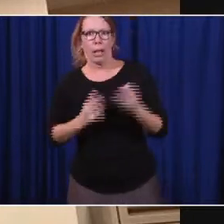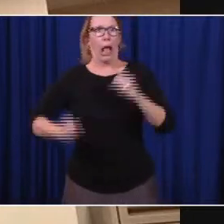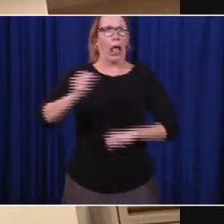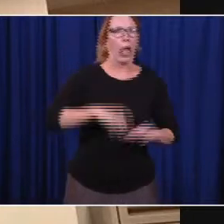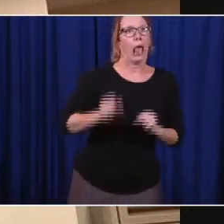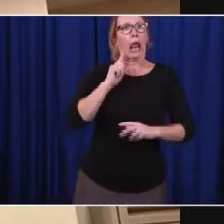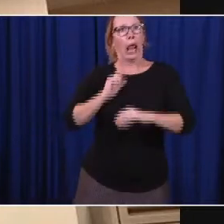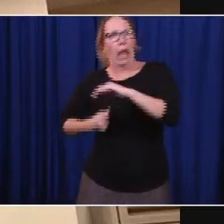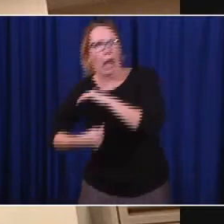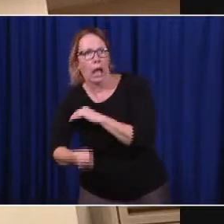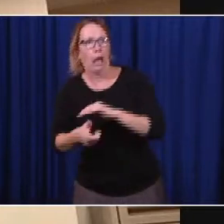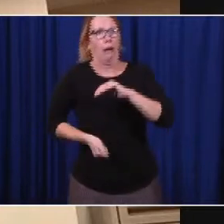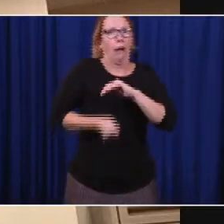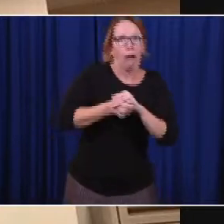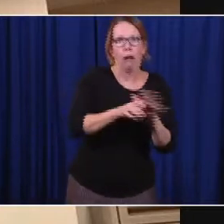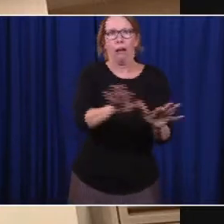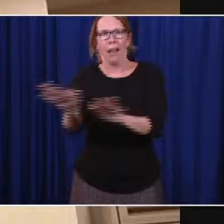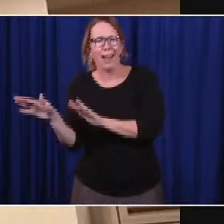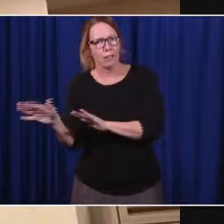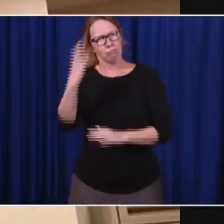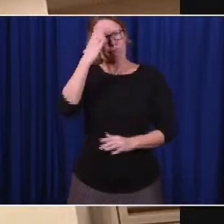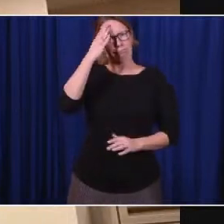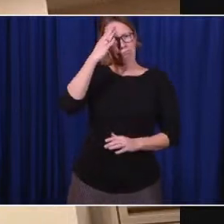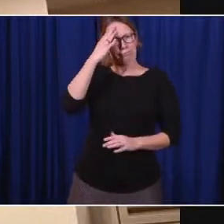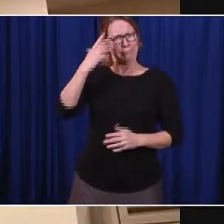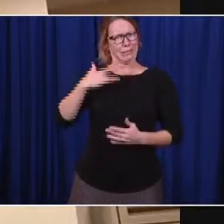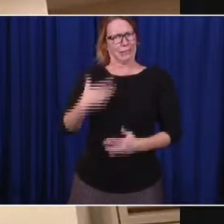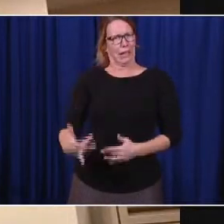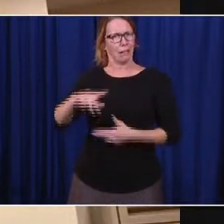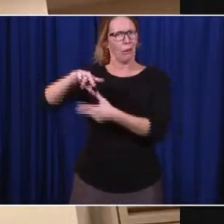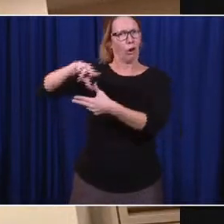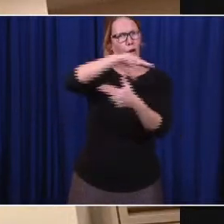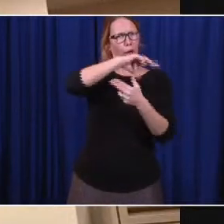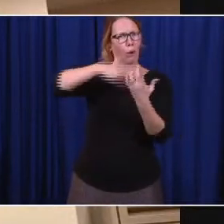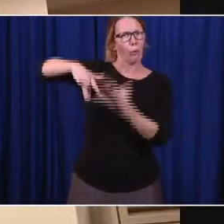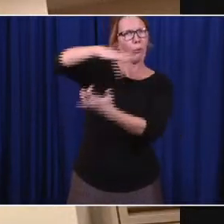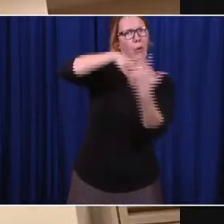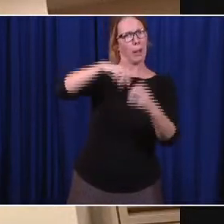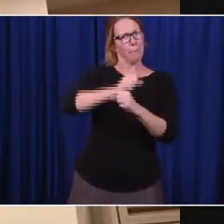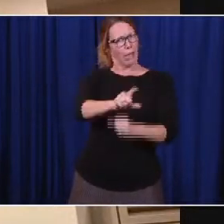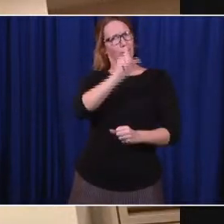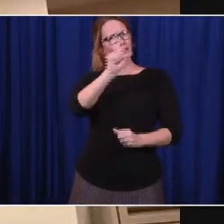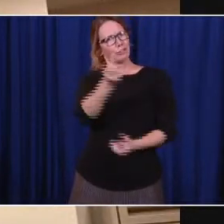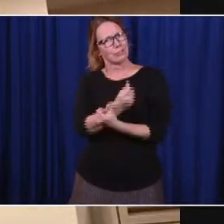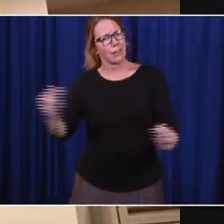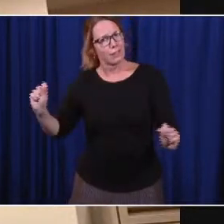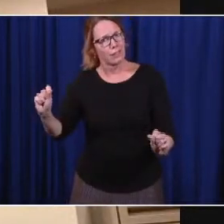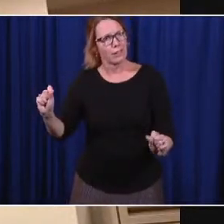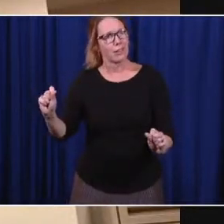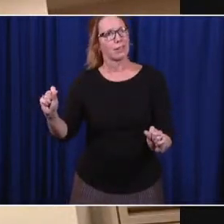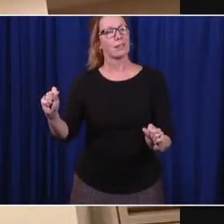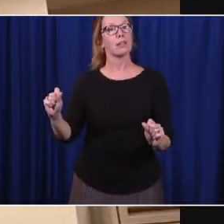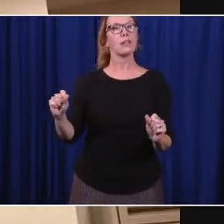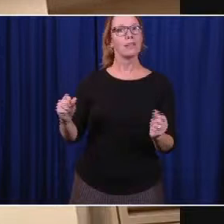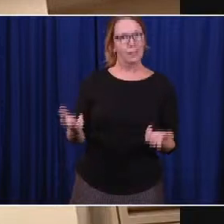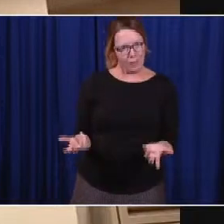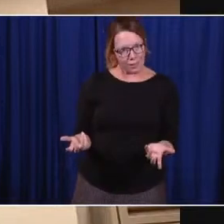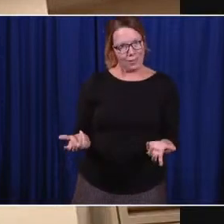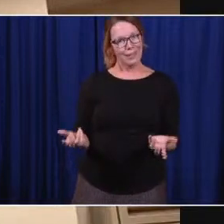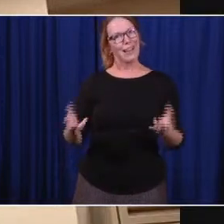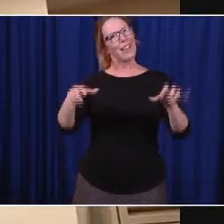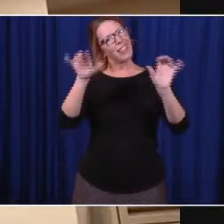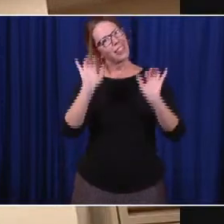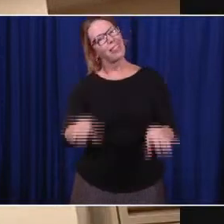get to shelter and you get to safety to make sure that you can honestly live another day. And that is, I think, the biggest thing